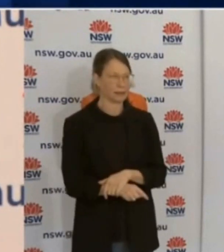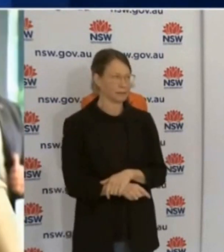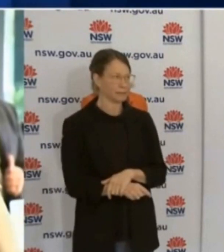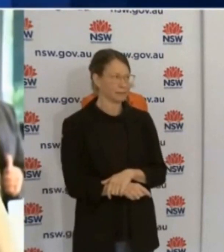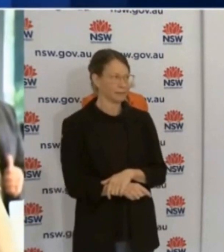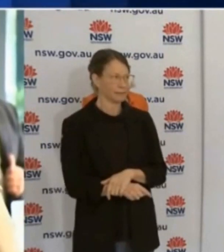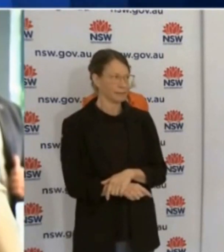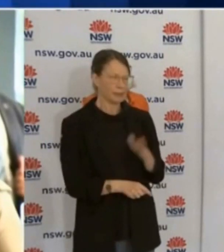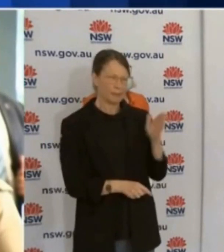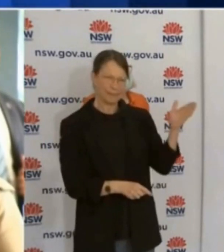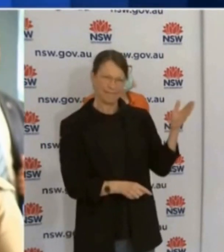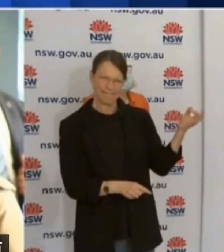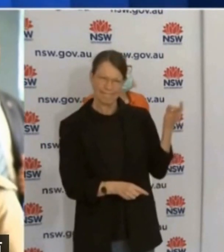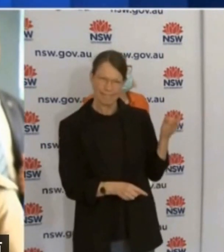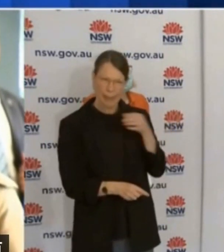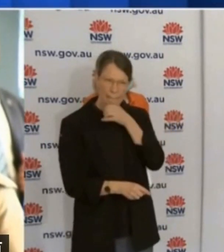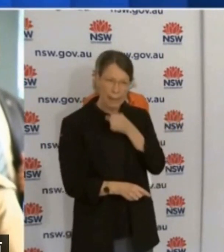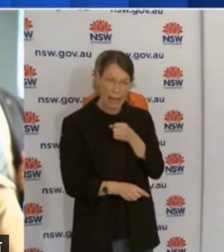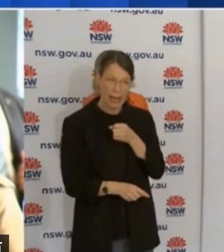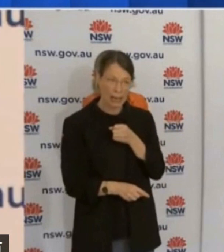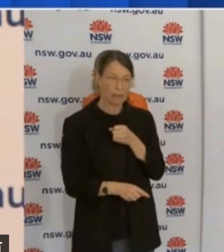And did he try to leave hospital last night, we understand?